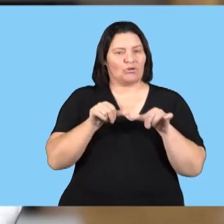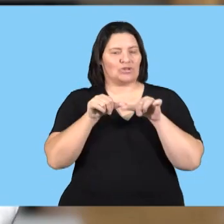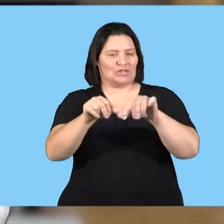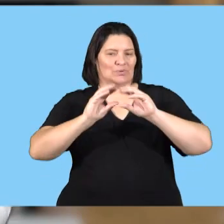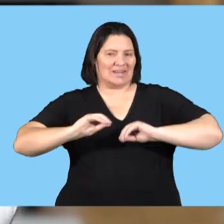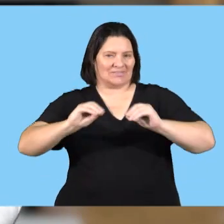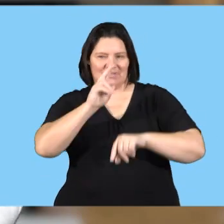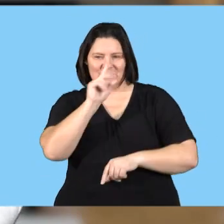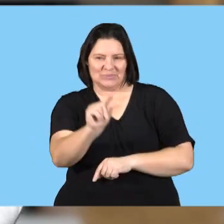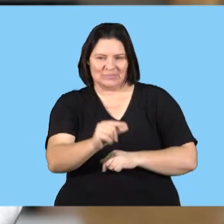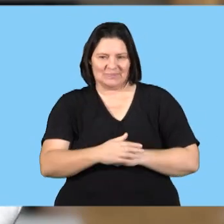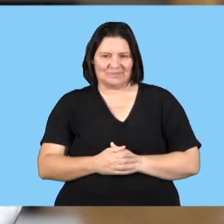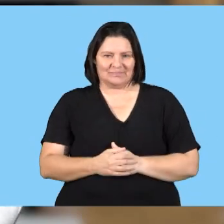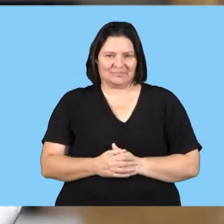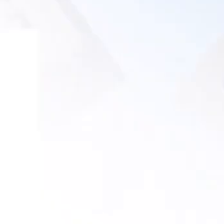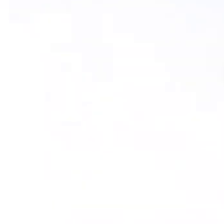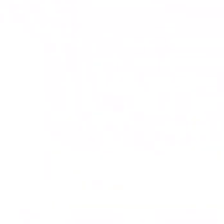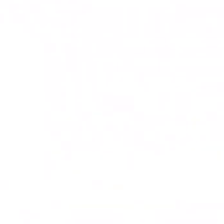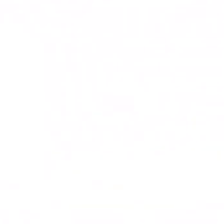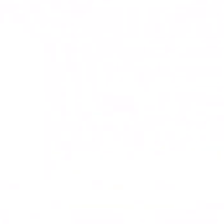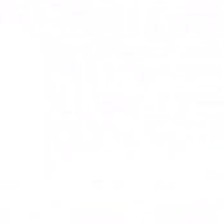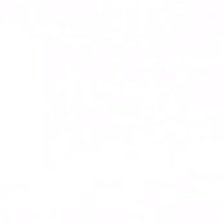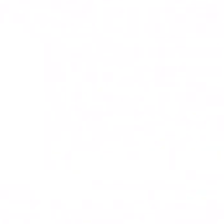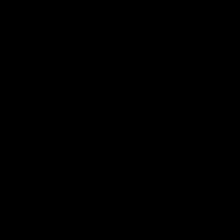After the break, we will continue with our lesson. See you now.